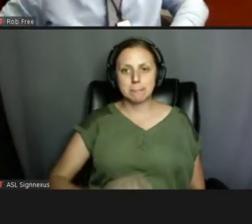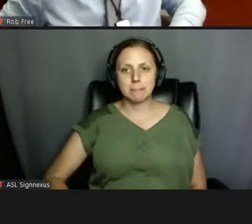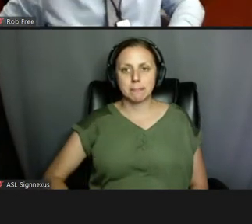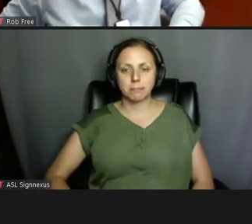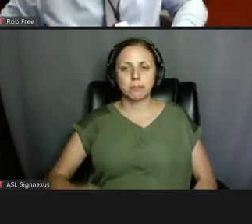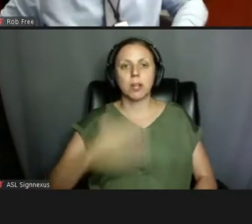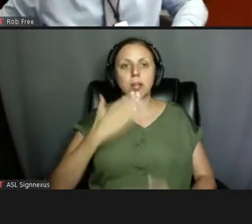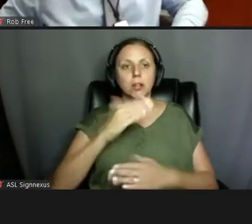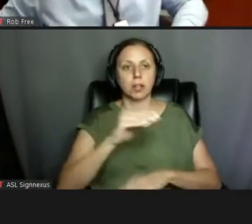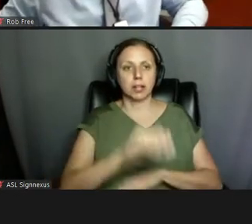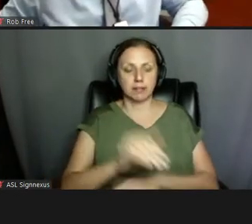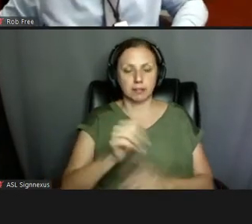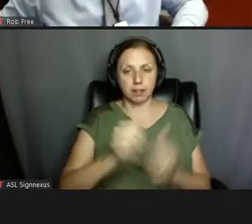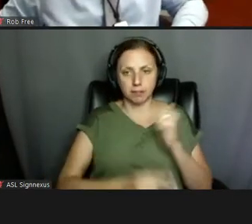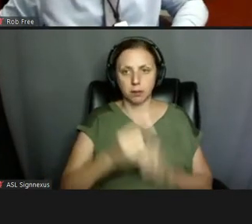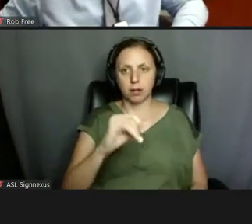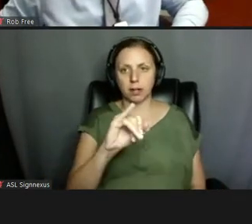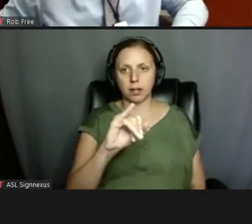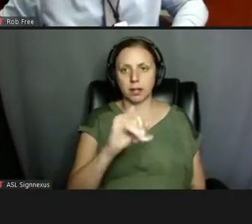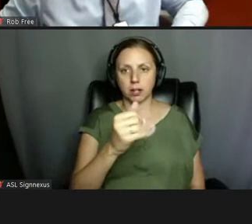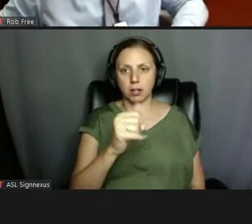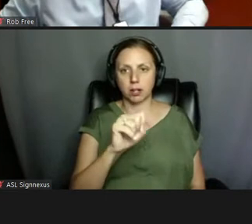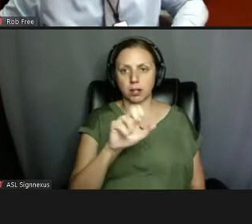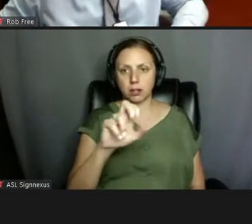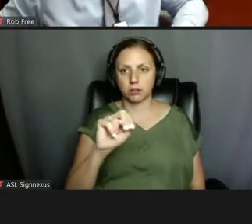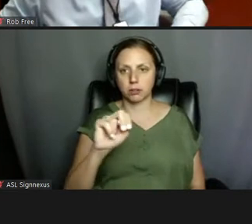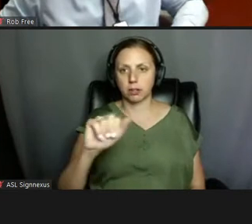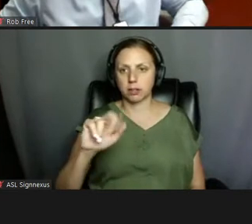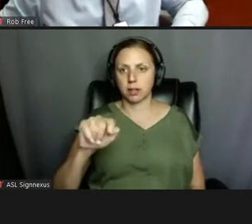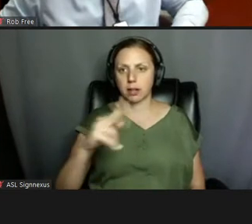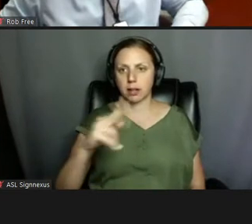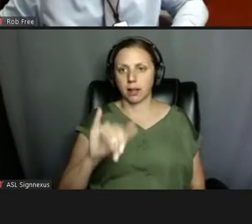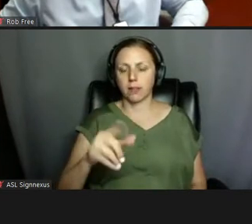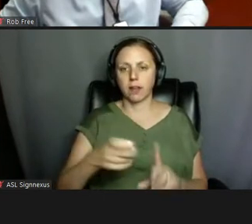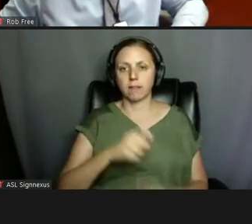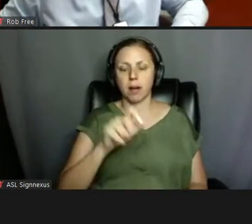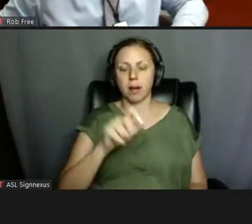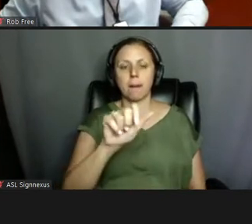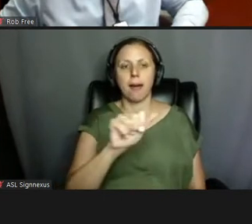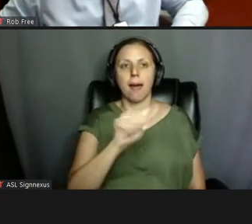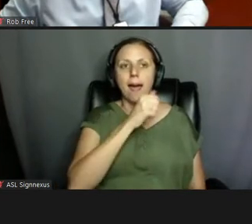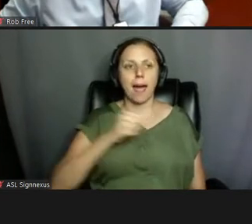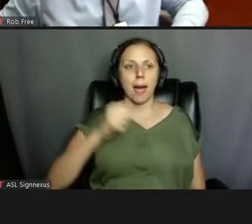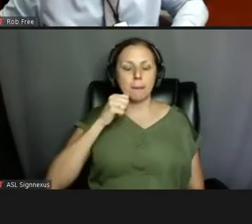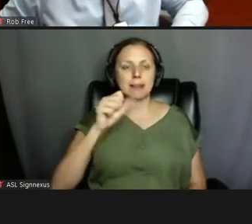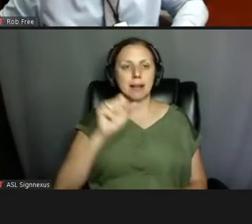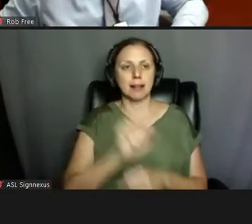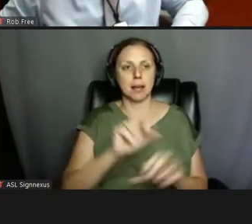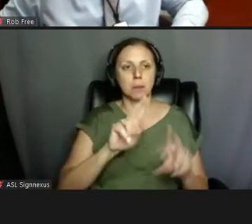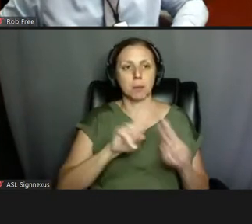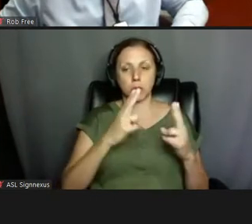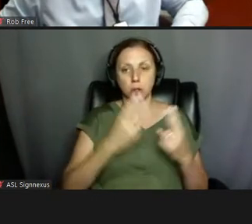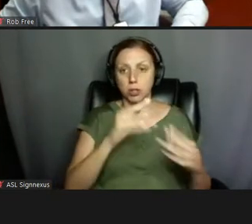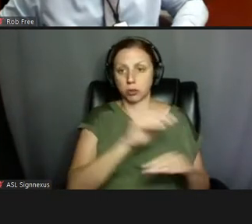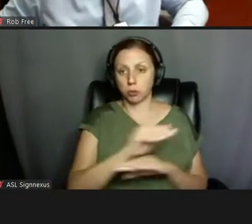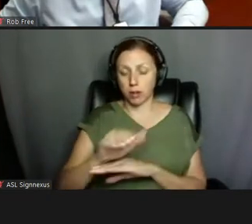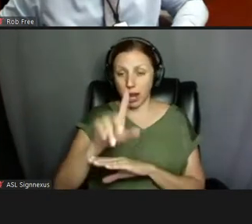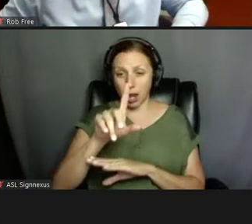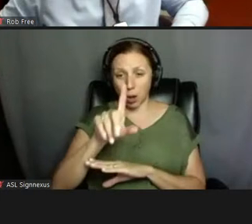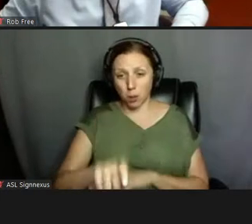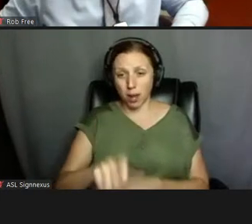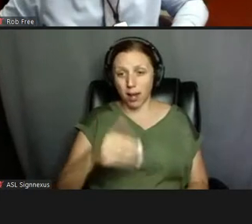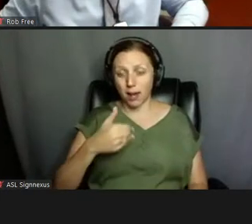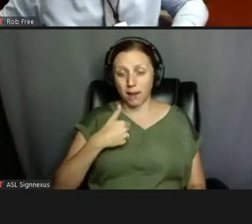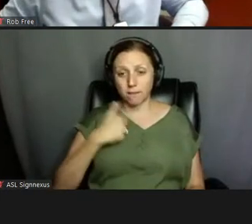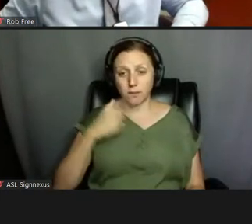Good evening, everyone. Jason Anthony from Amazon Labor Union. Tonight, we have to denounce the Long